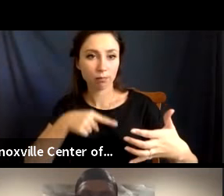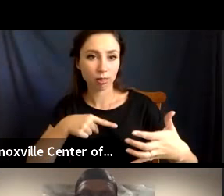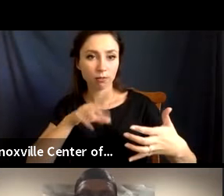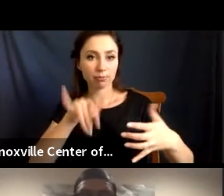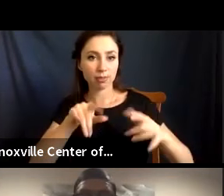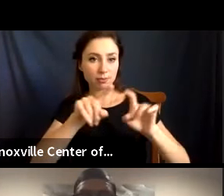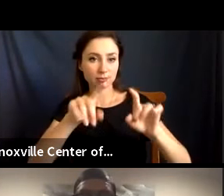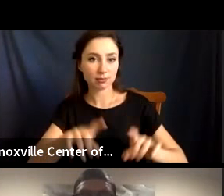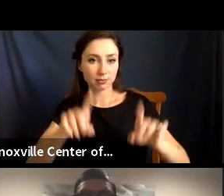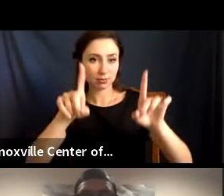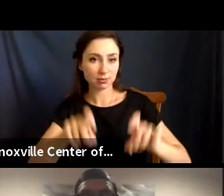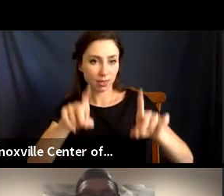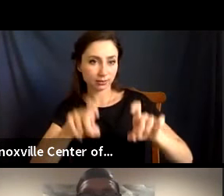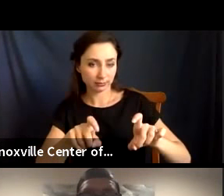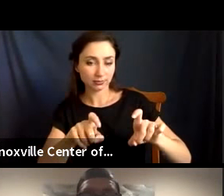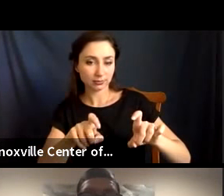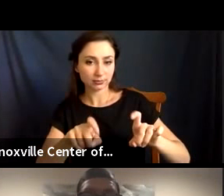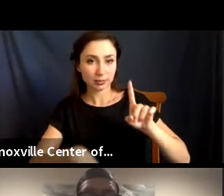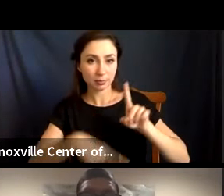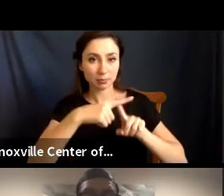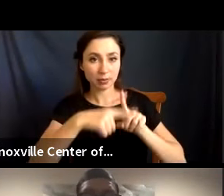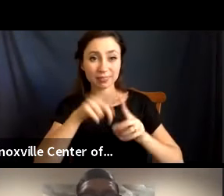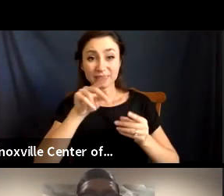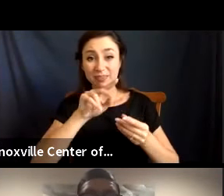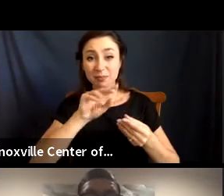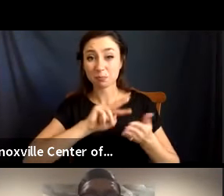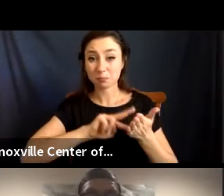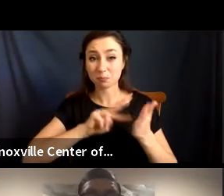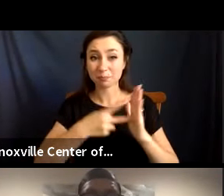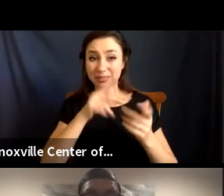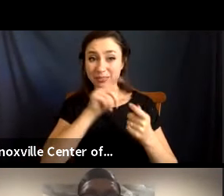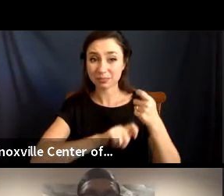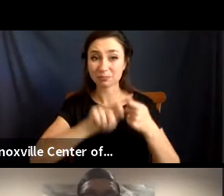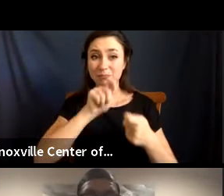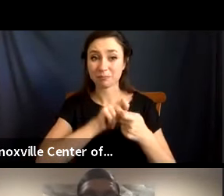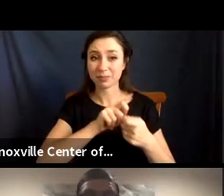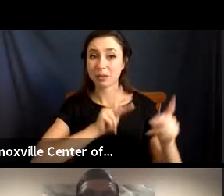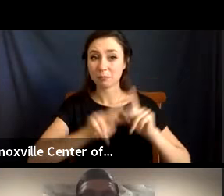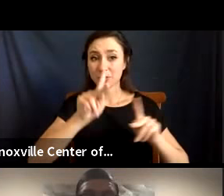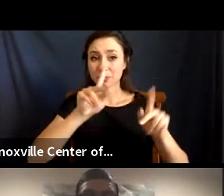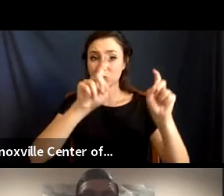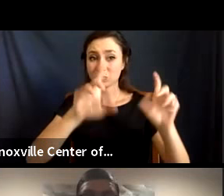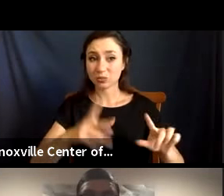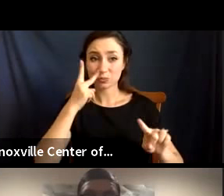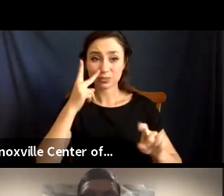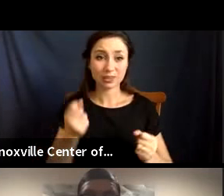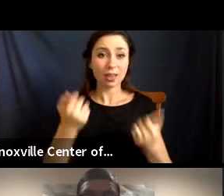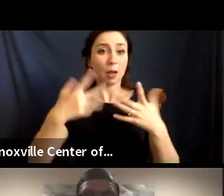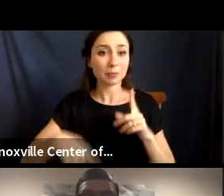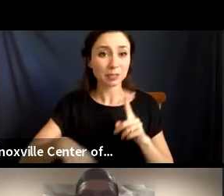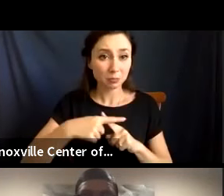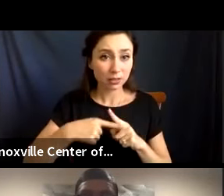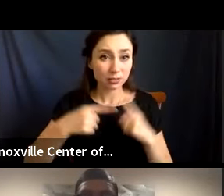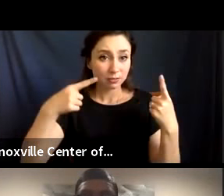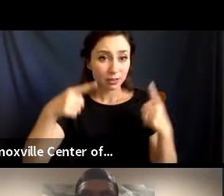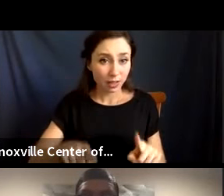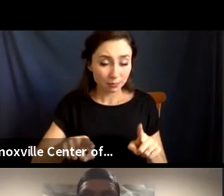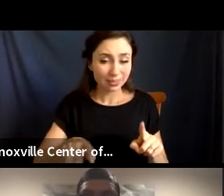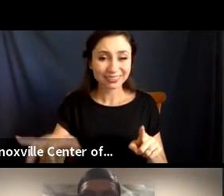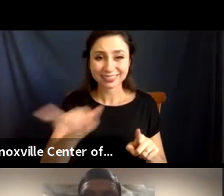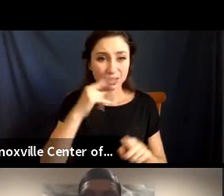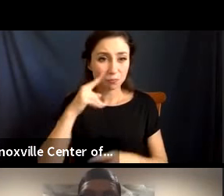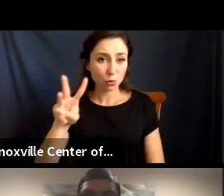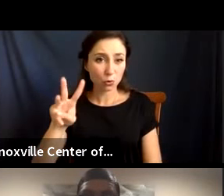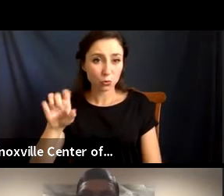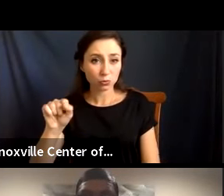mean that the specific people then are tested to determine how many positives there were? And the same with